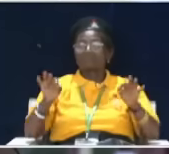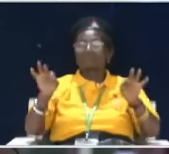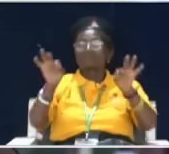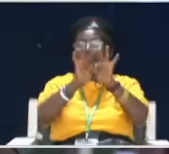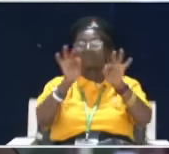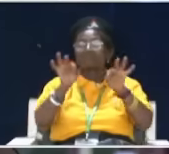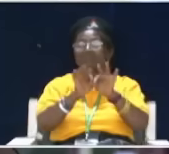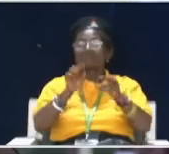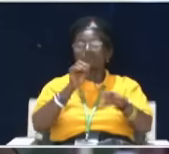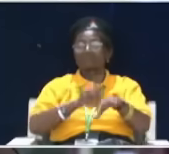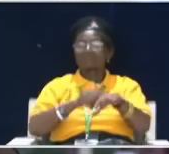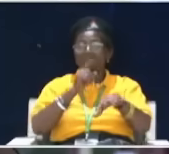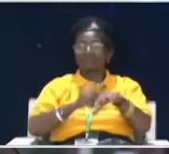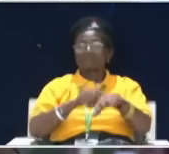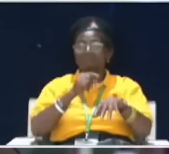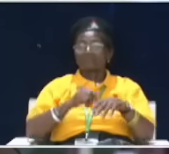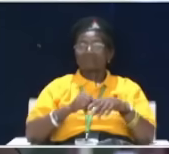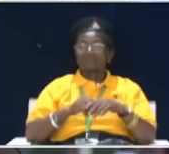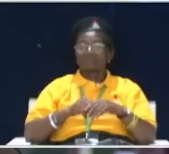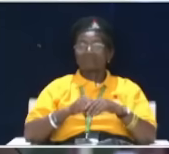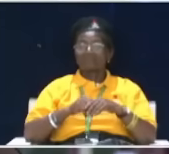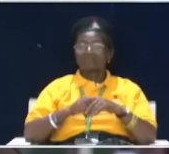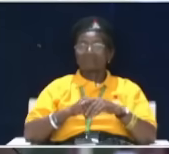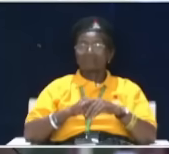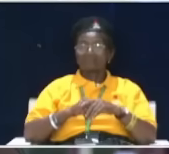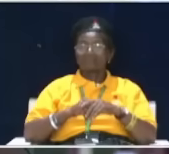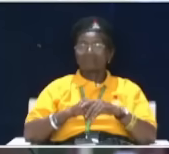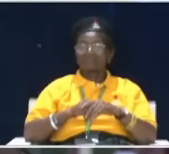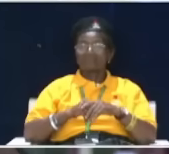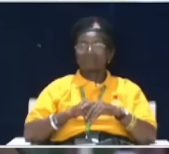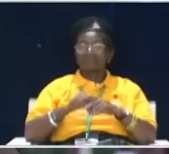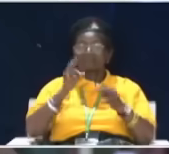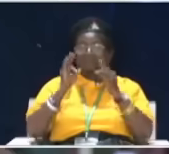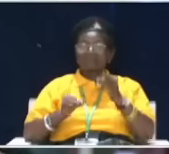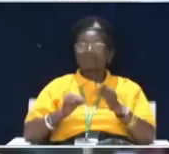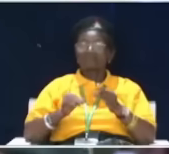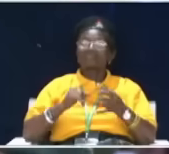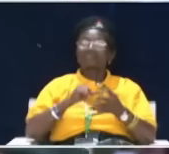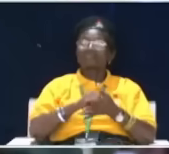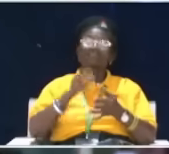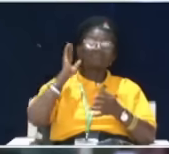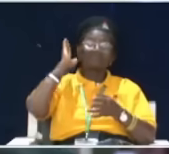would have been too late.